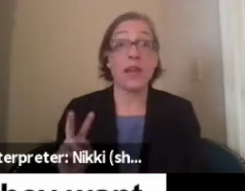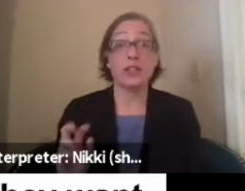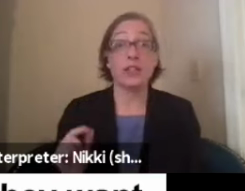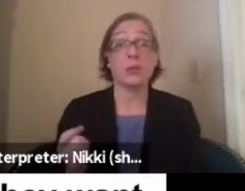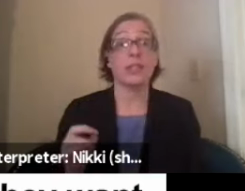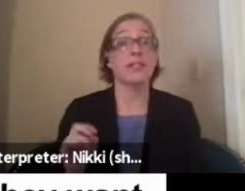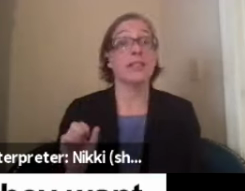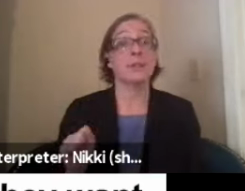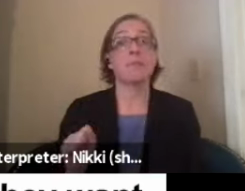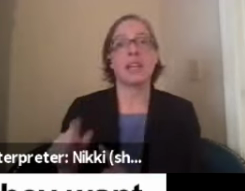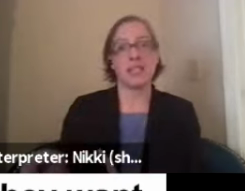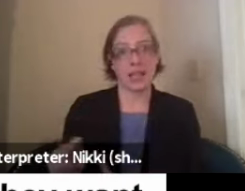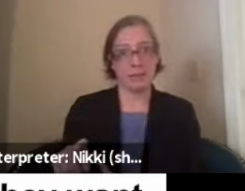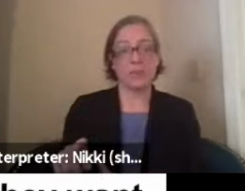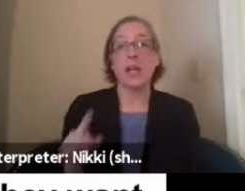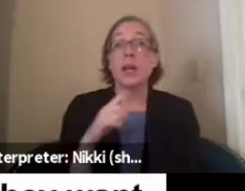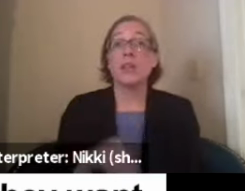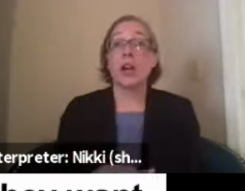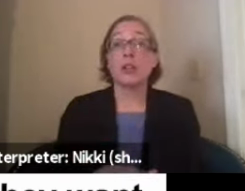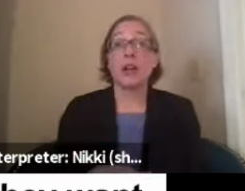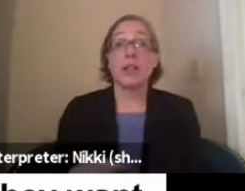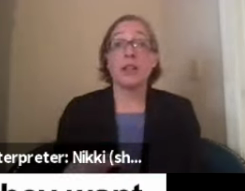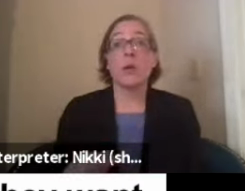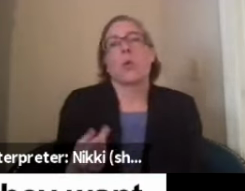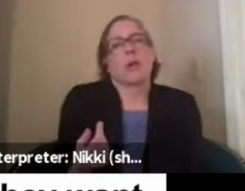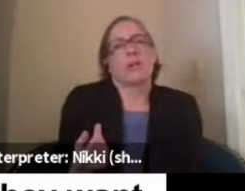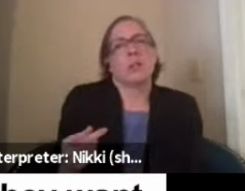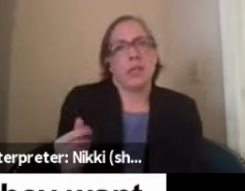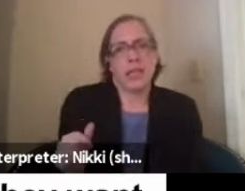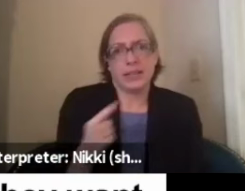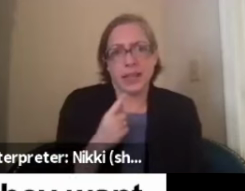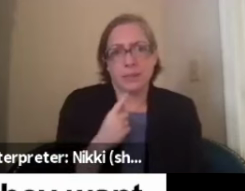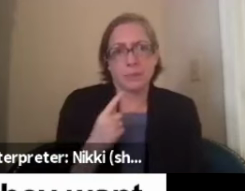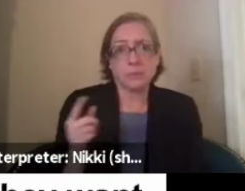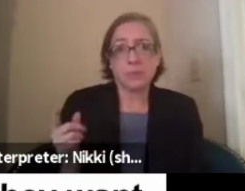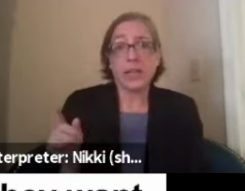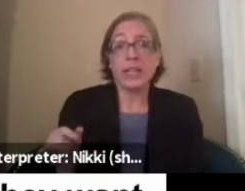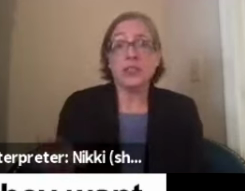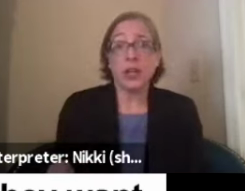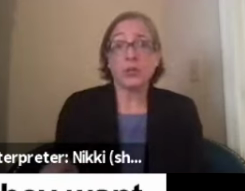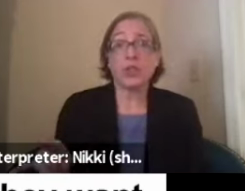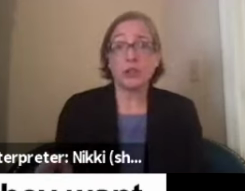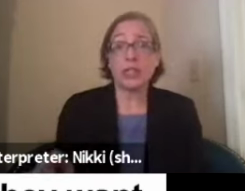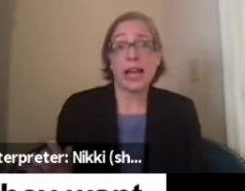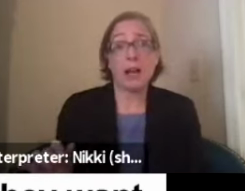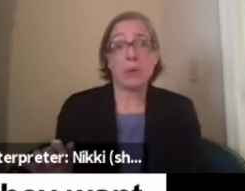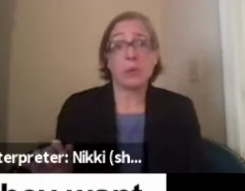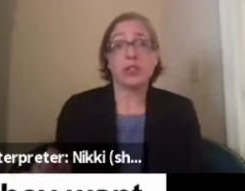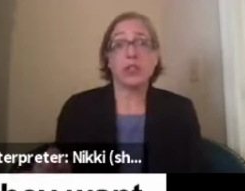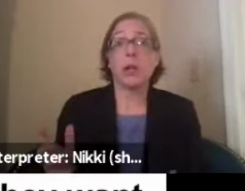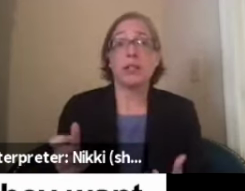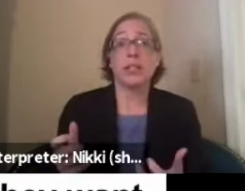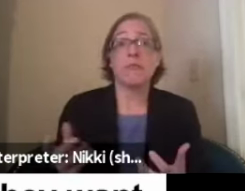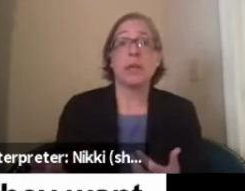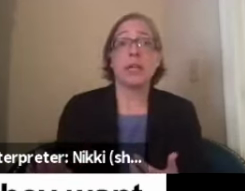bacterial vaginosis, they said, the doctor on or the PA said, and she treated that, but when